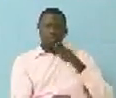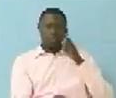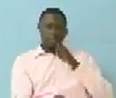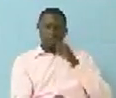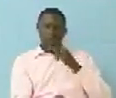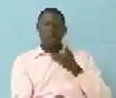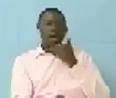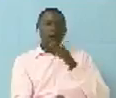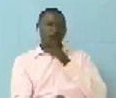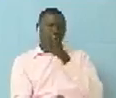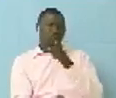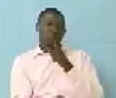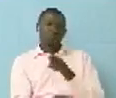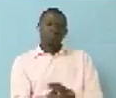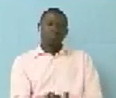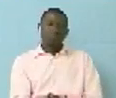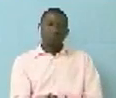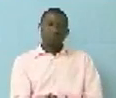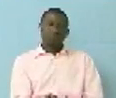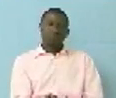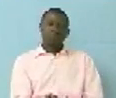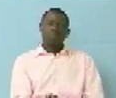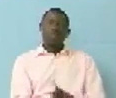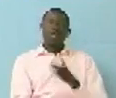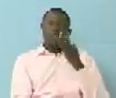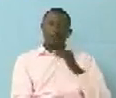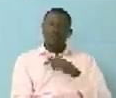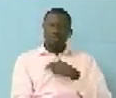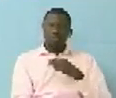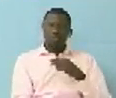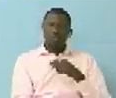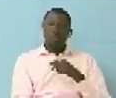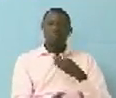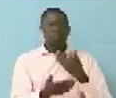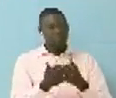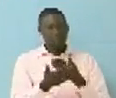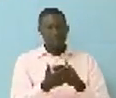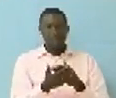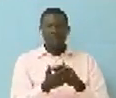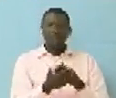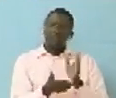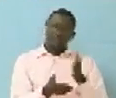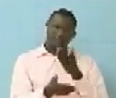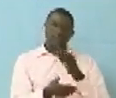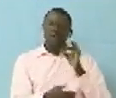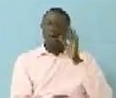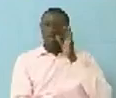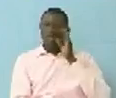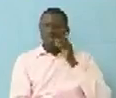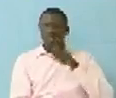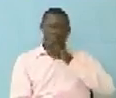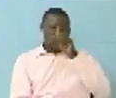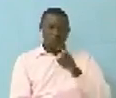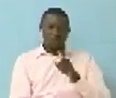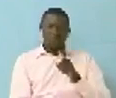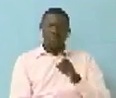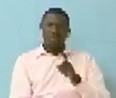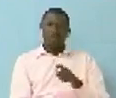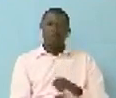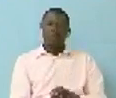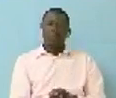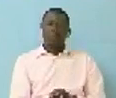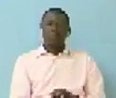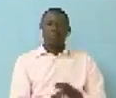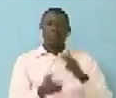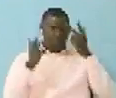to implement. So if you don't mind, please go ahead, answer the specific question. Counsel, can you put it